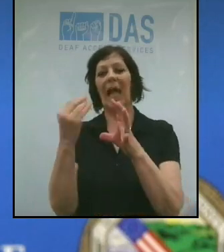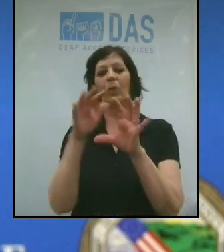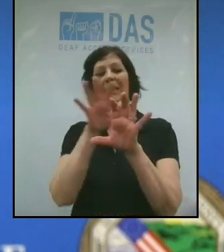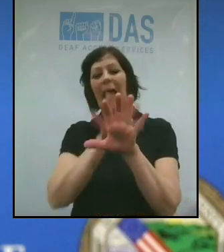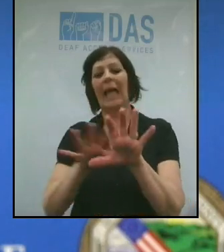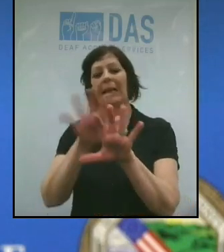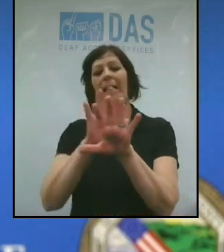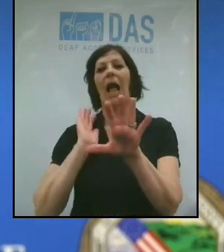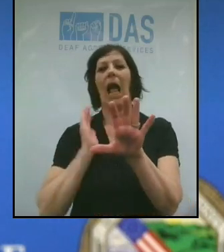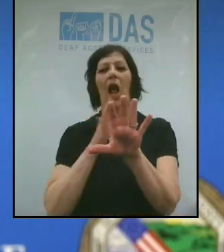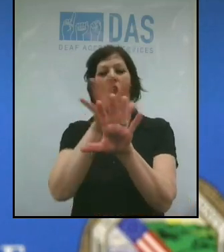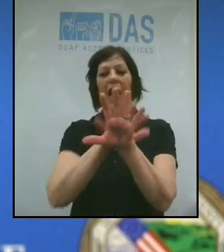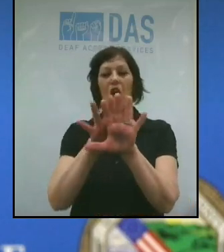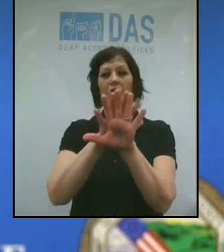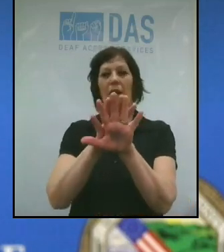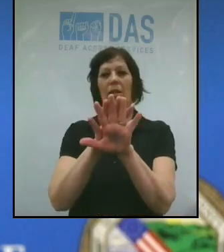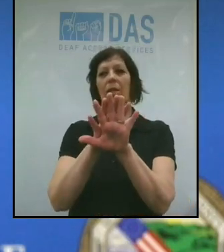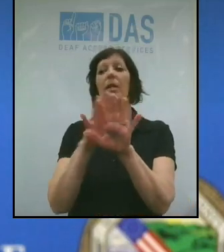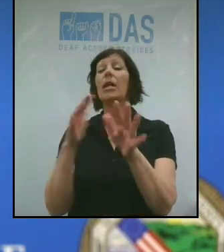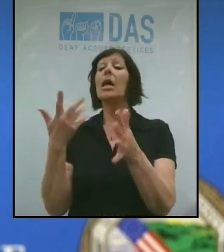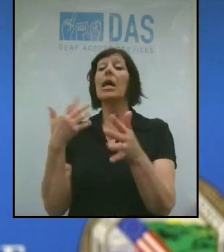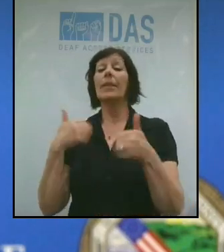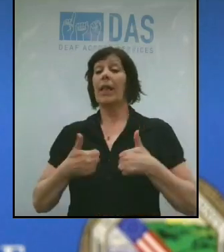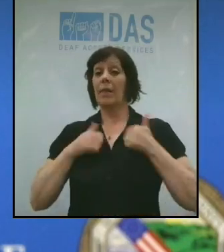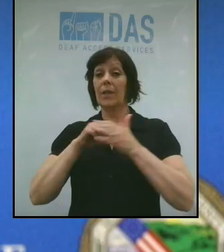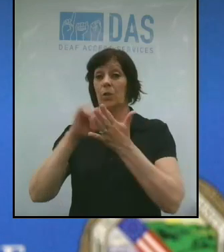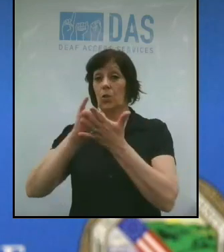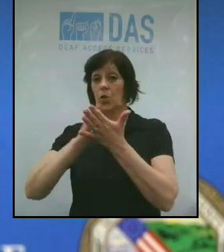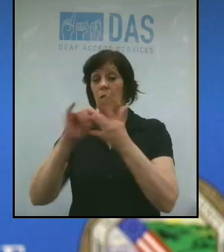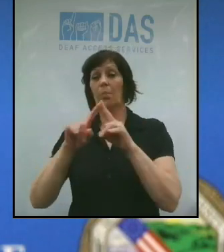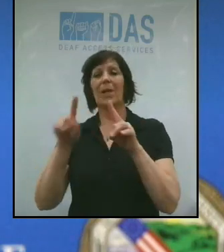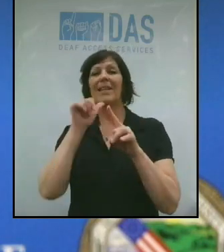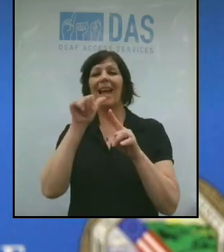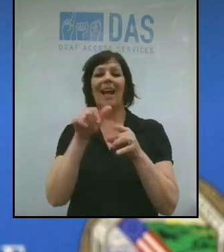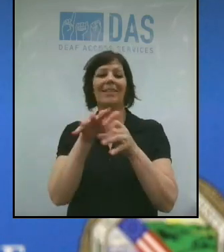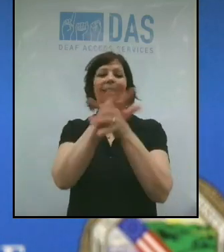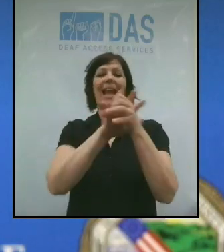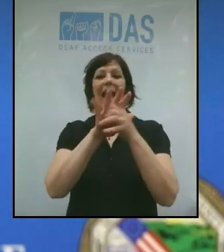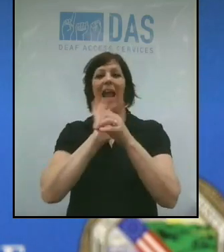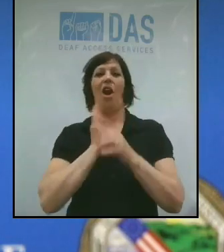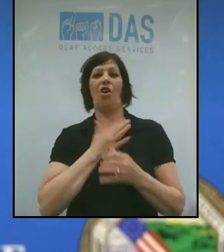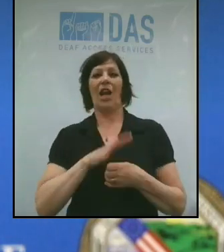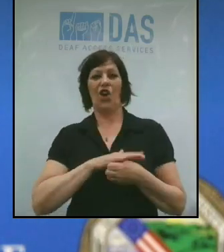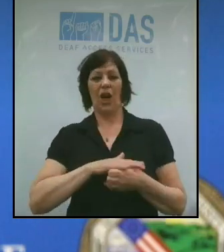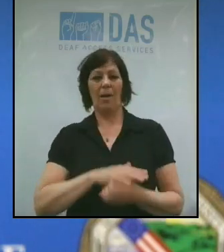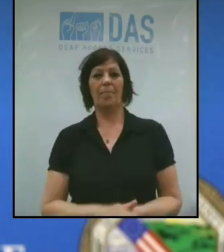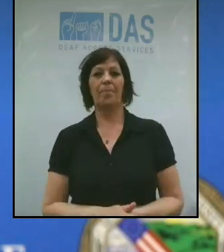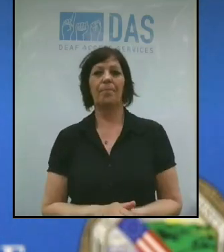and Allegheny counties. They were all New Yorkers, but they lived elsewhere in New York State.